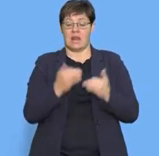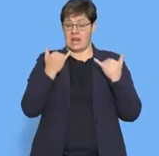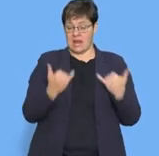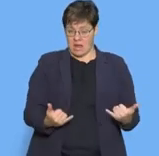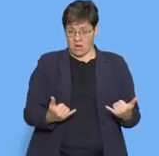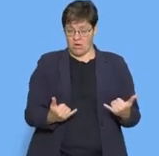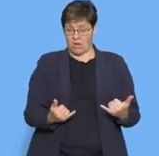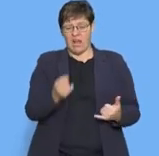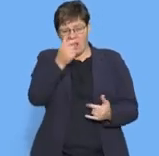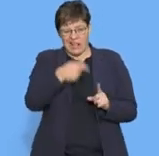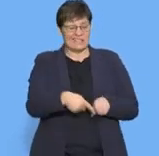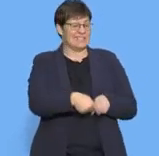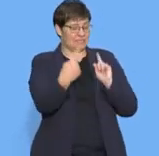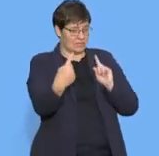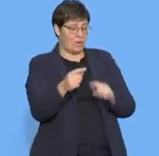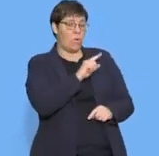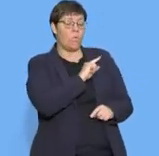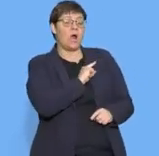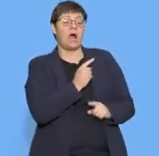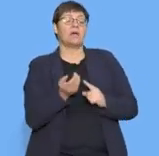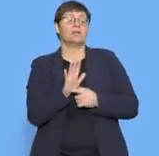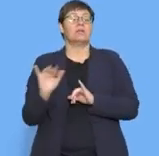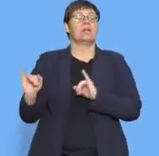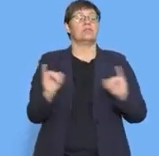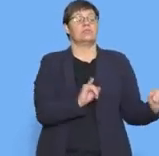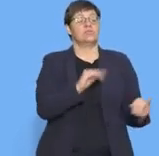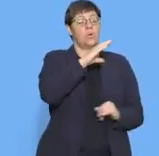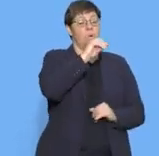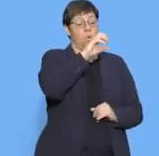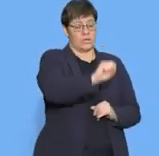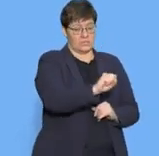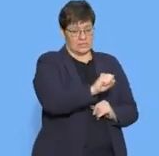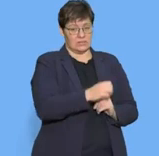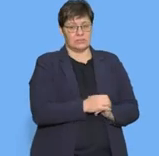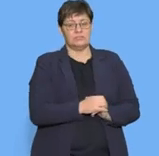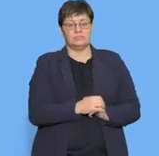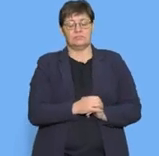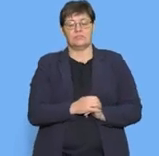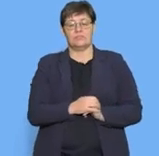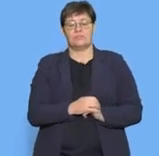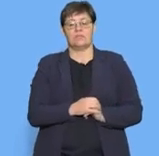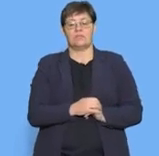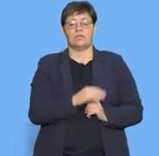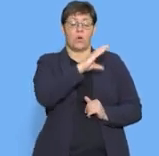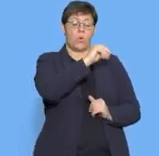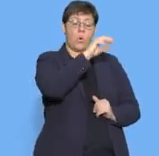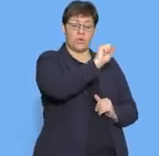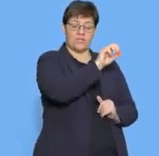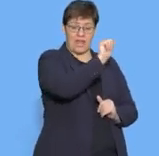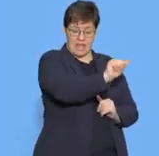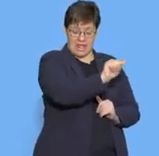Right. Now we're going to do something slightly different because we want to introduce the cos. Because it's a cosine rule, we're going to find cos of